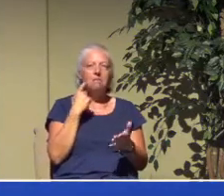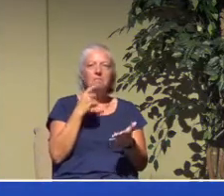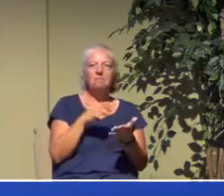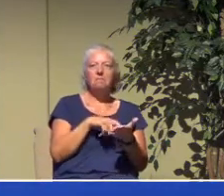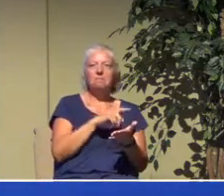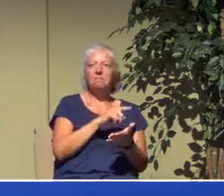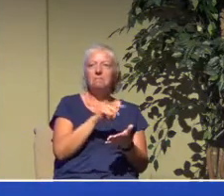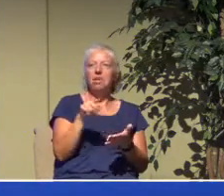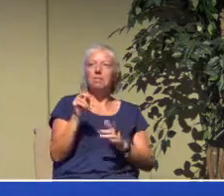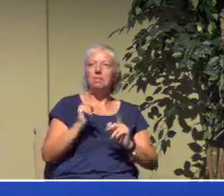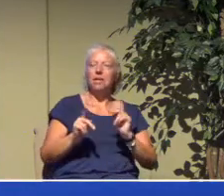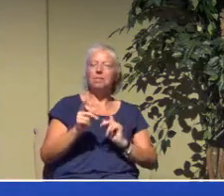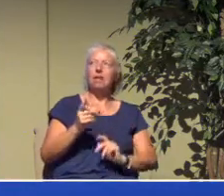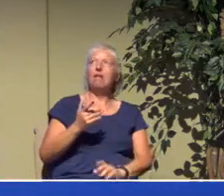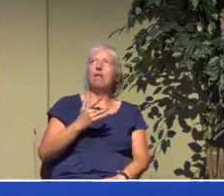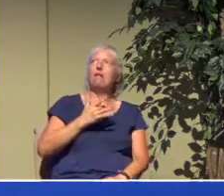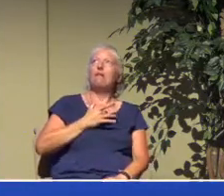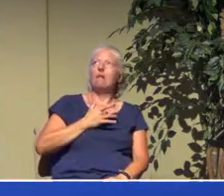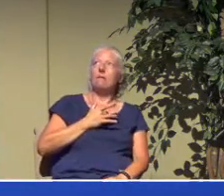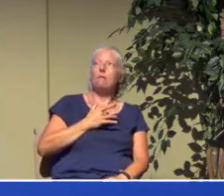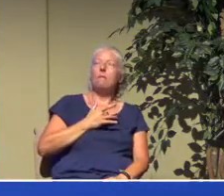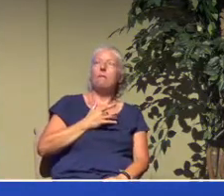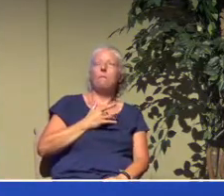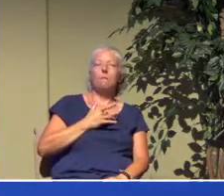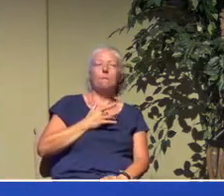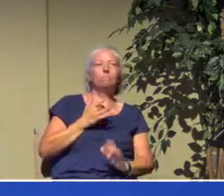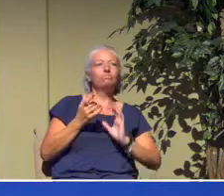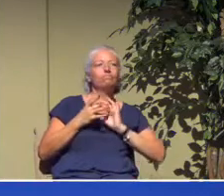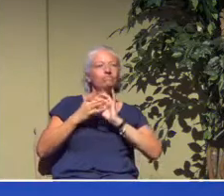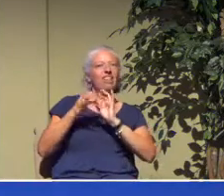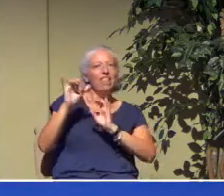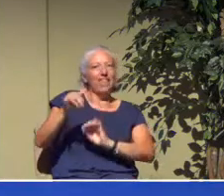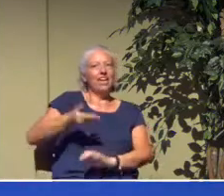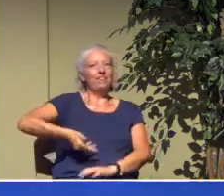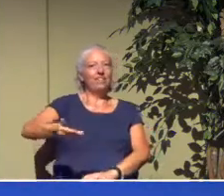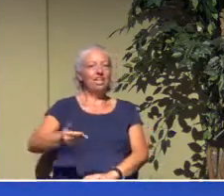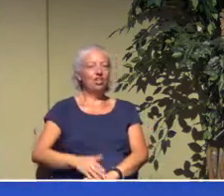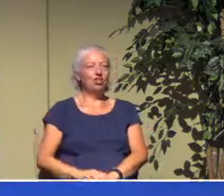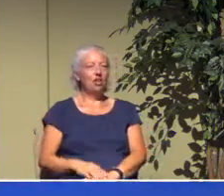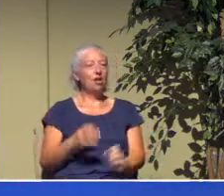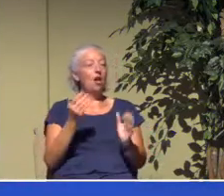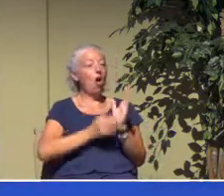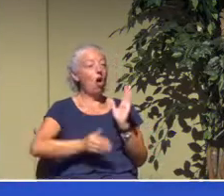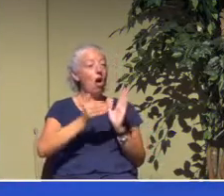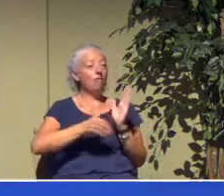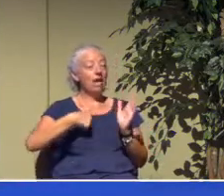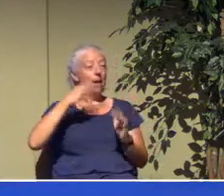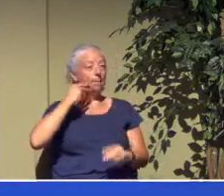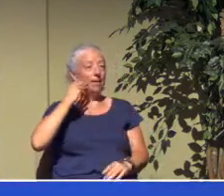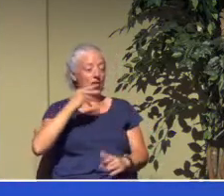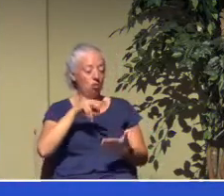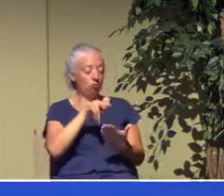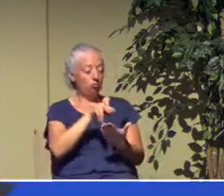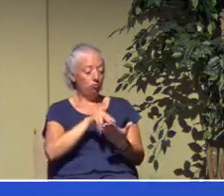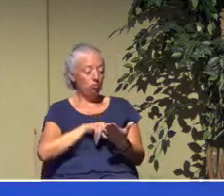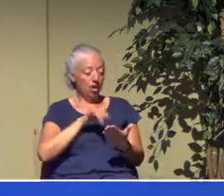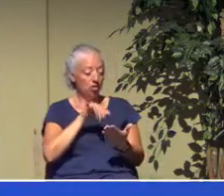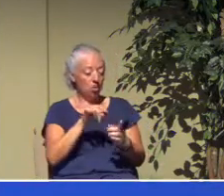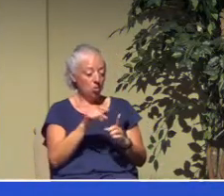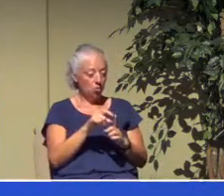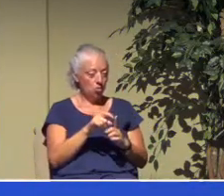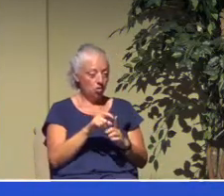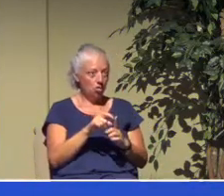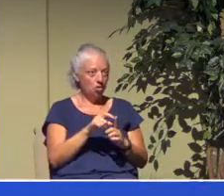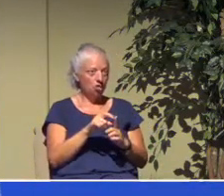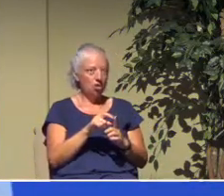with that invitation. I have experienced that on many occasions that I've simply read those words or spoken those words and felt in